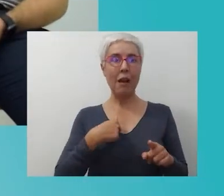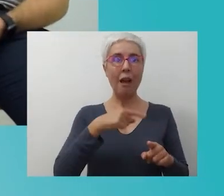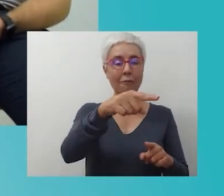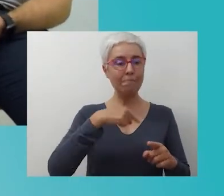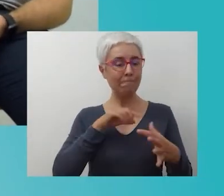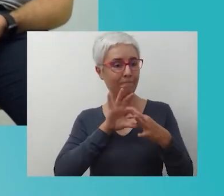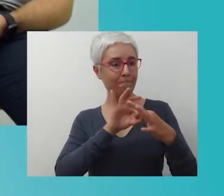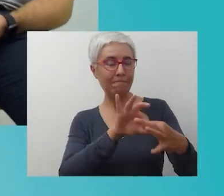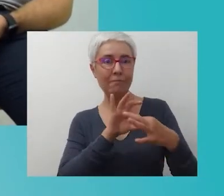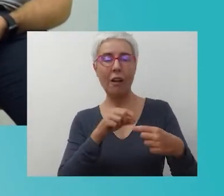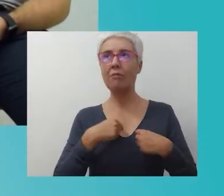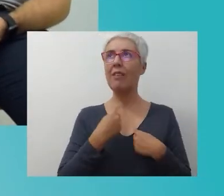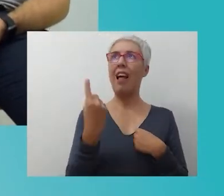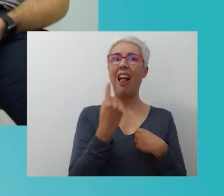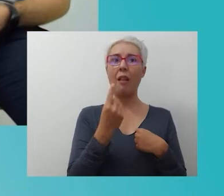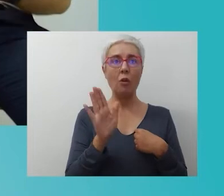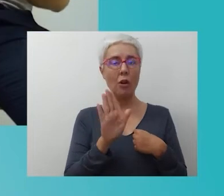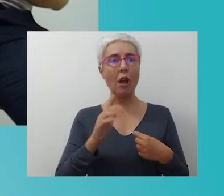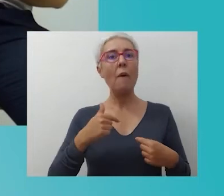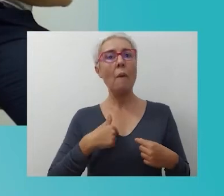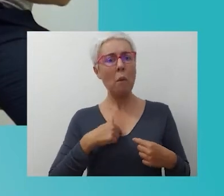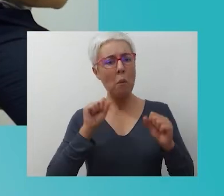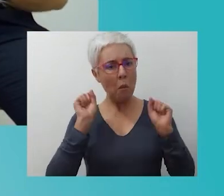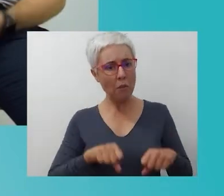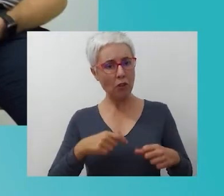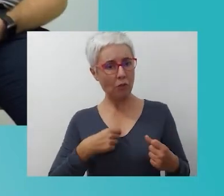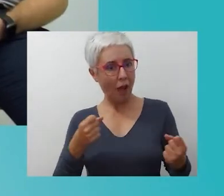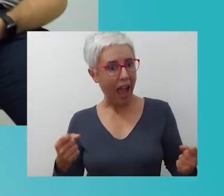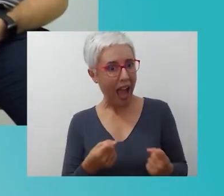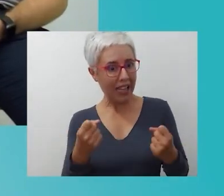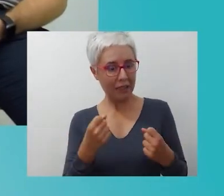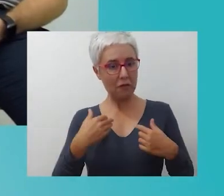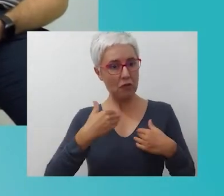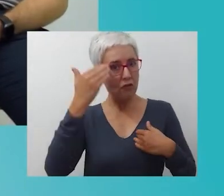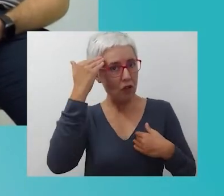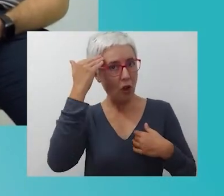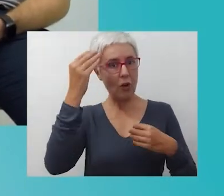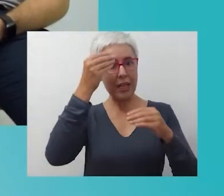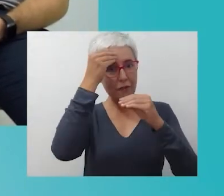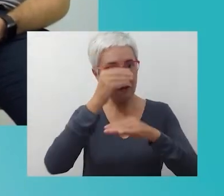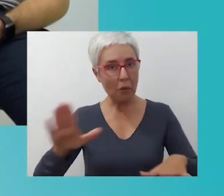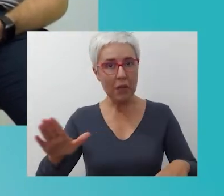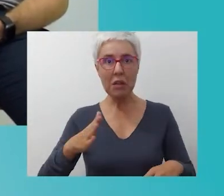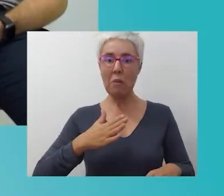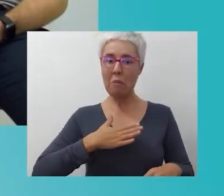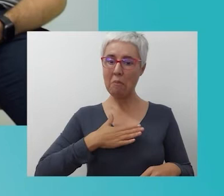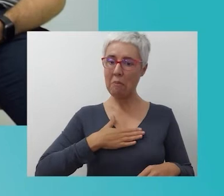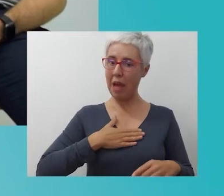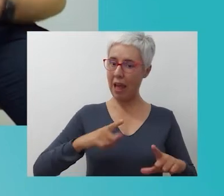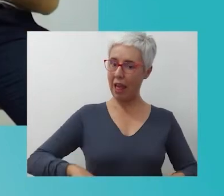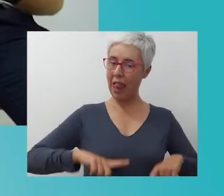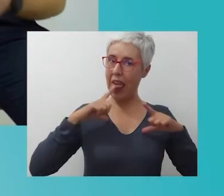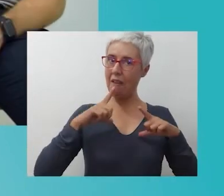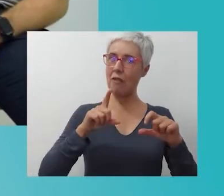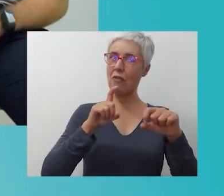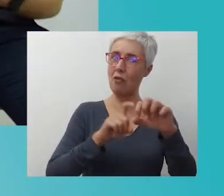accompanied. In addition, it empowers patients to be more active in their care, and this improves their quality of life and also